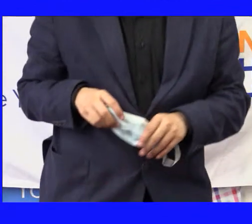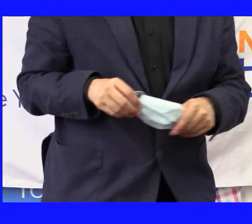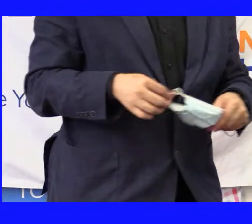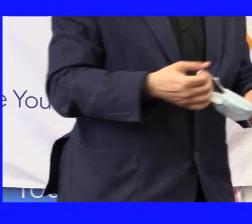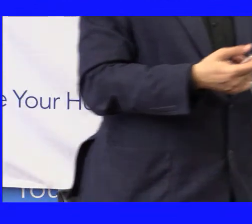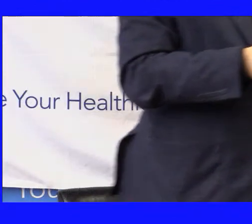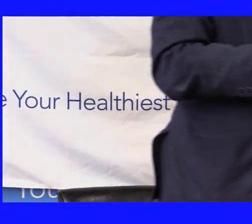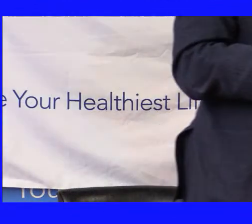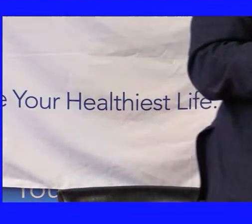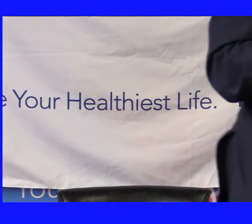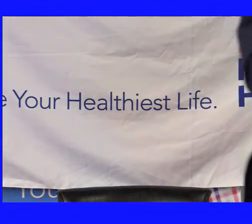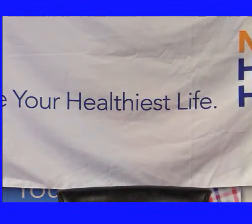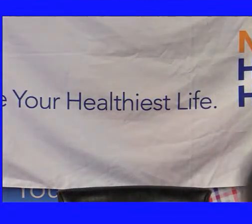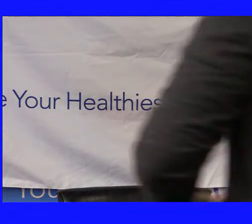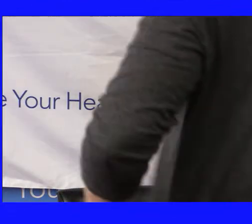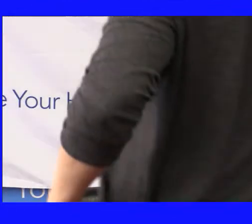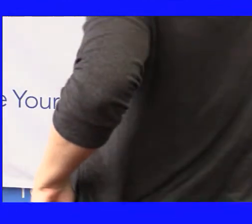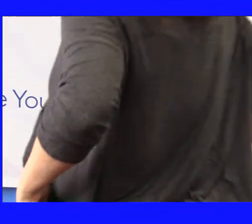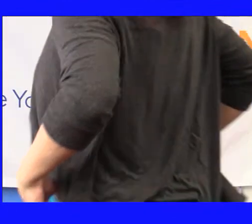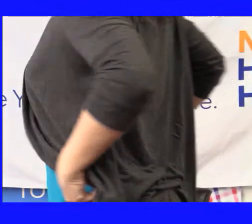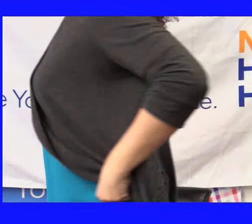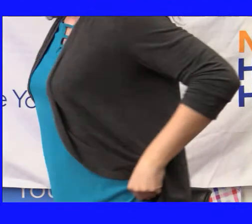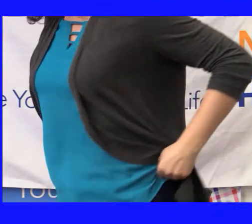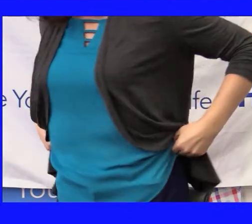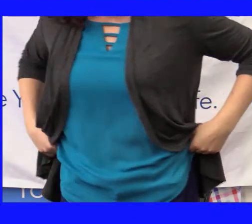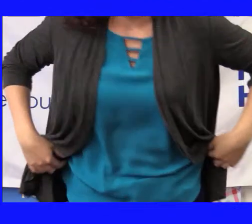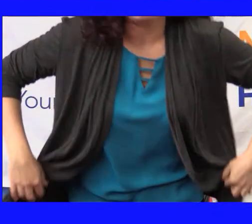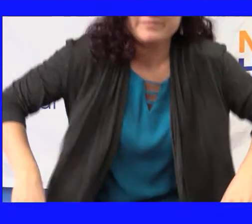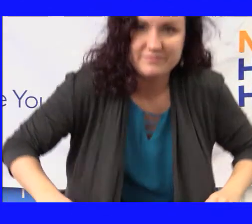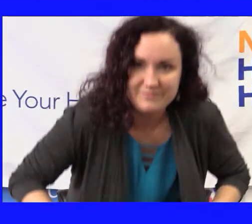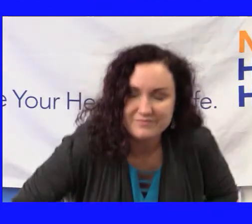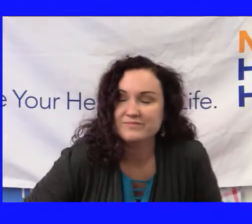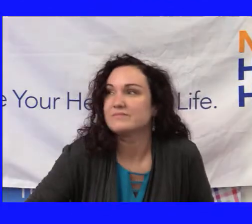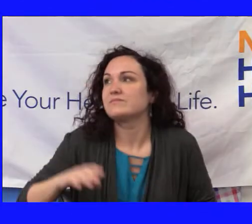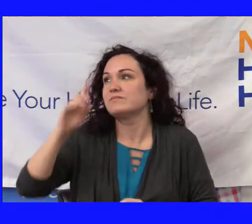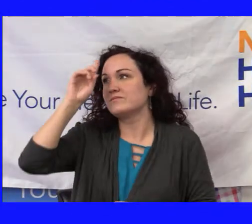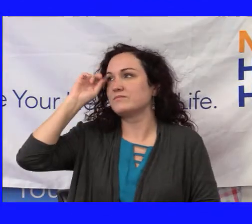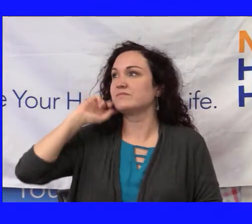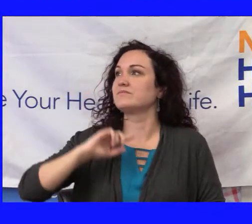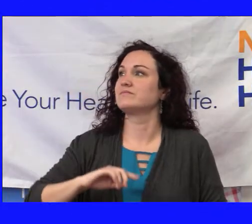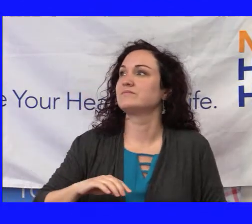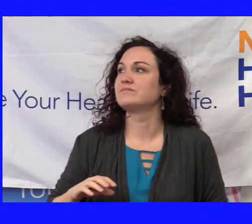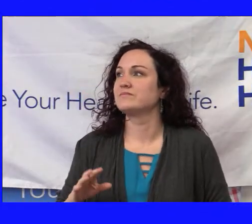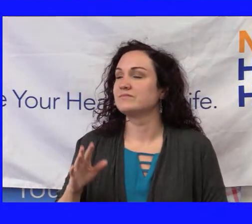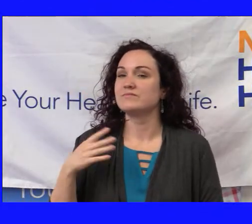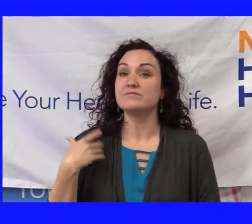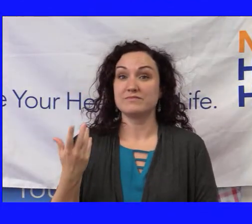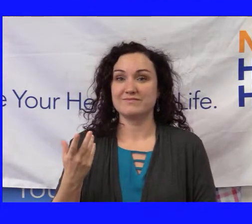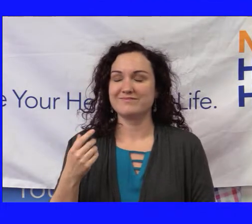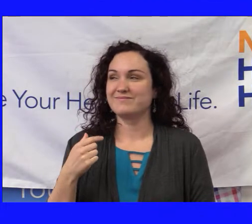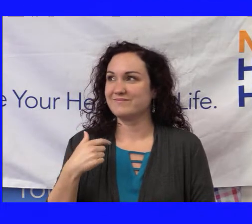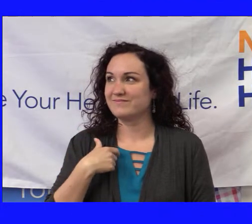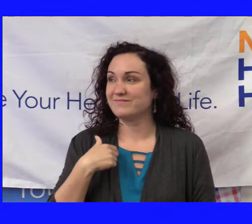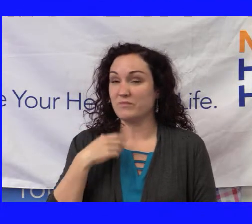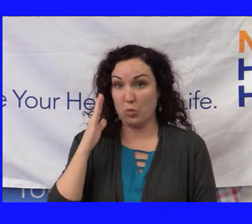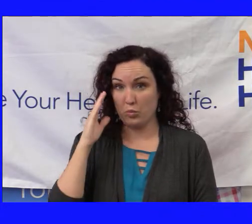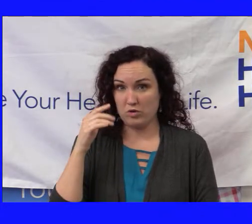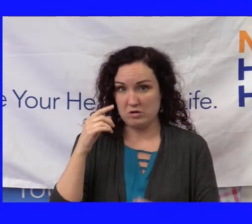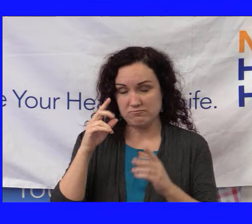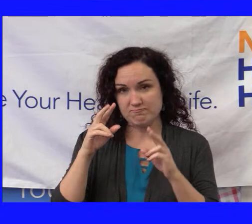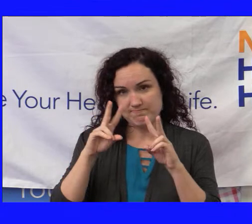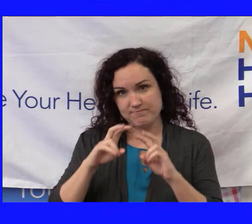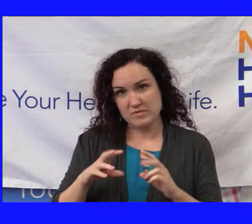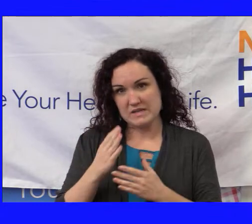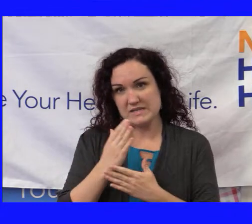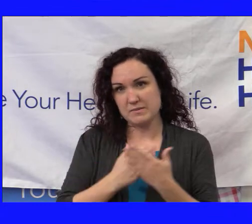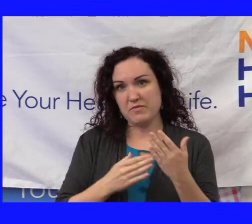Dr. Davis, are you on? Sorry, got it. Thank you. So I'm going to be going through some of our